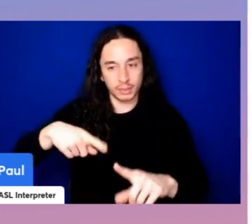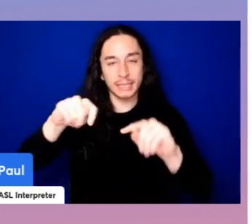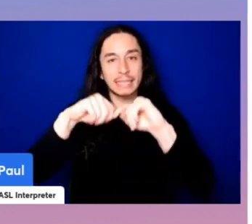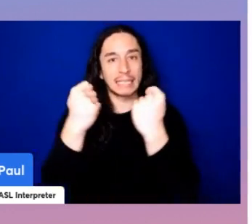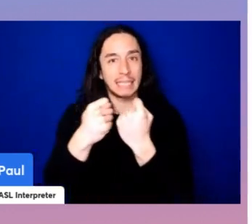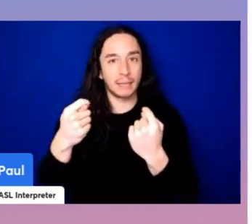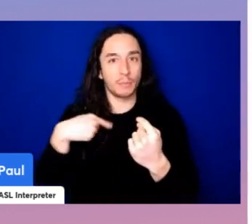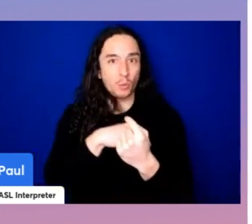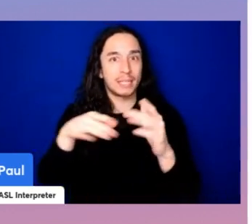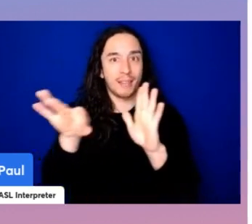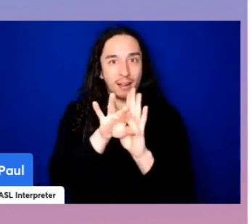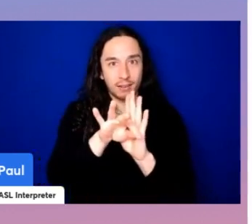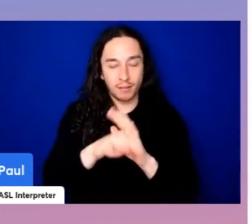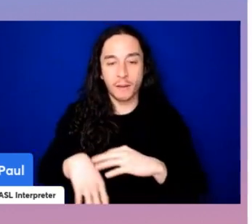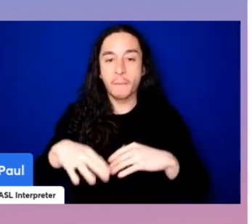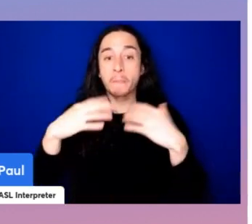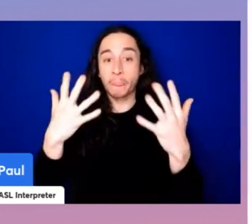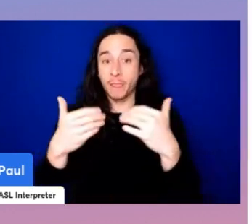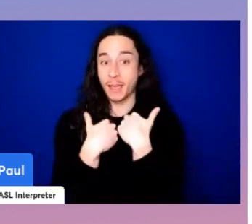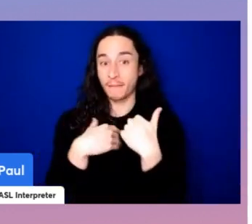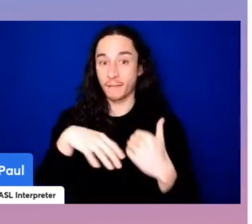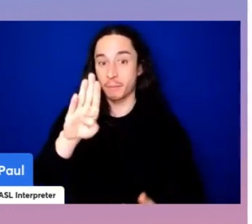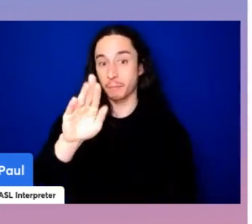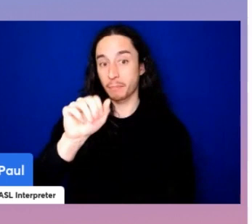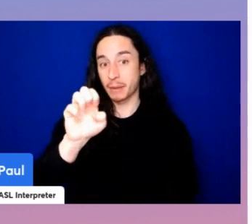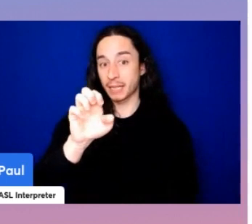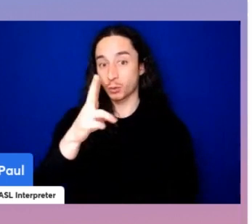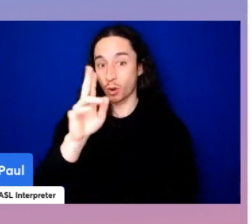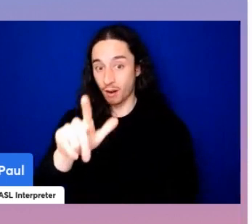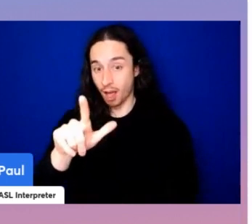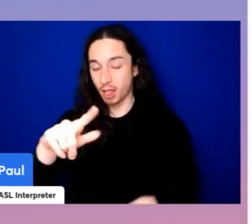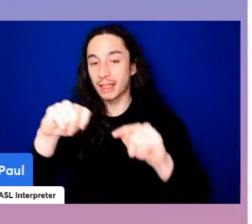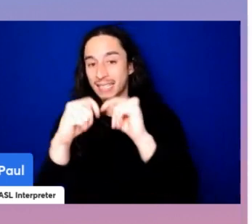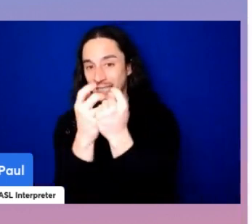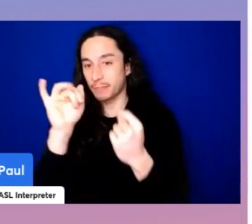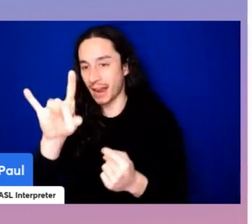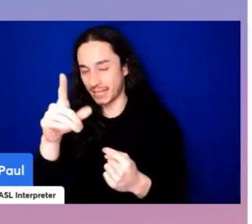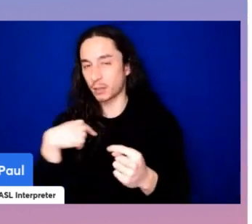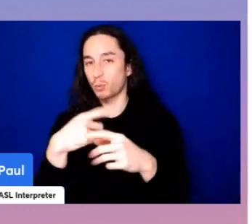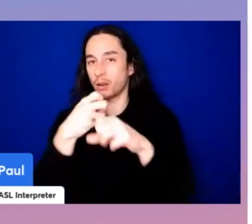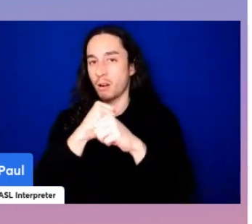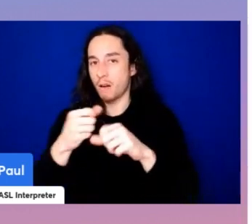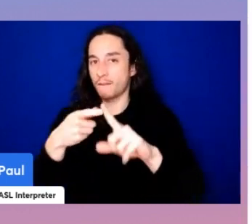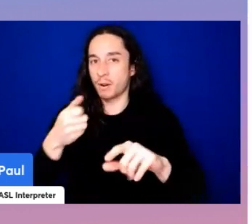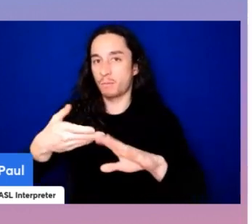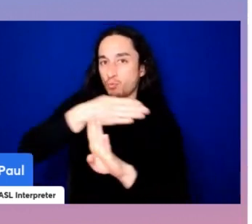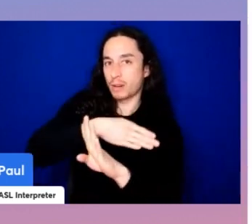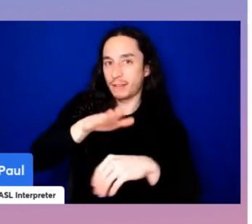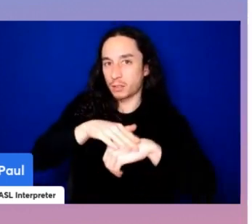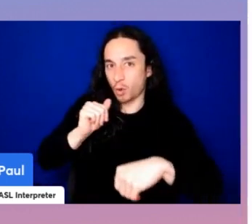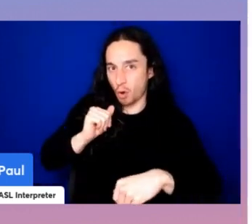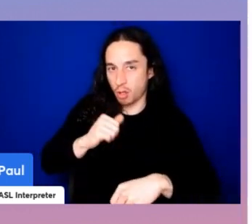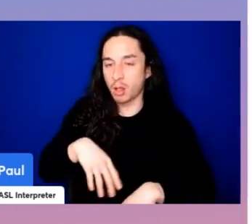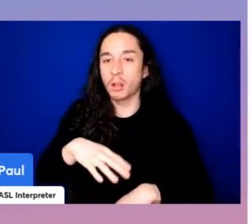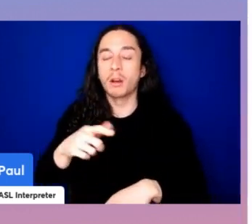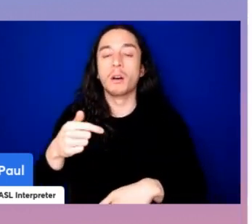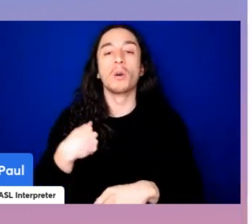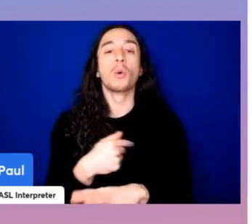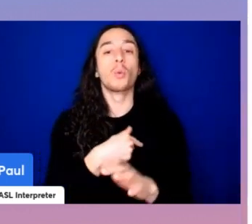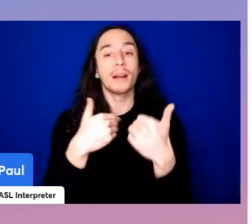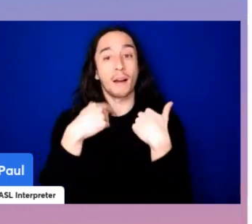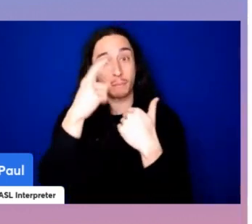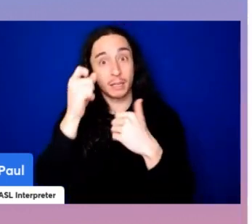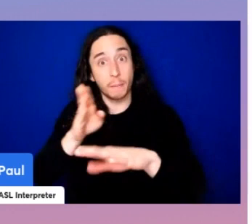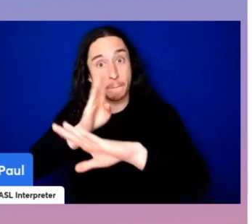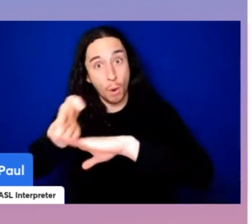specified. So we have our base URL, and we have the team ID, which we got in the previous call. And we also have, because it's a post,